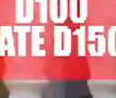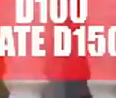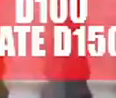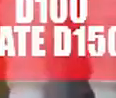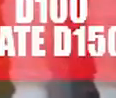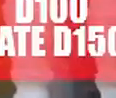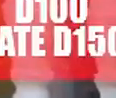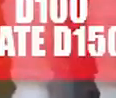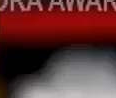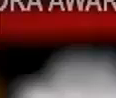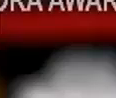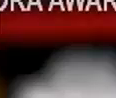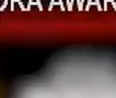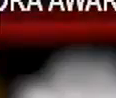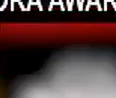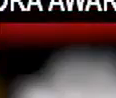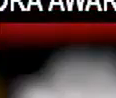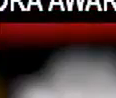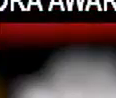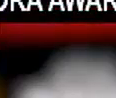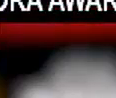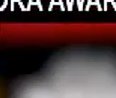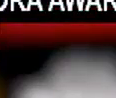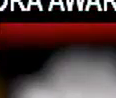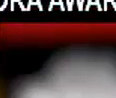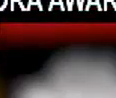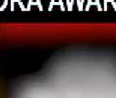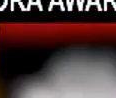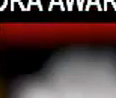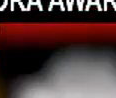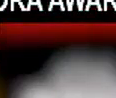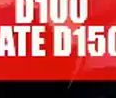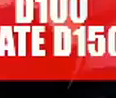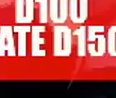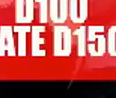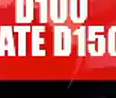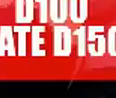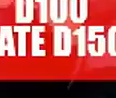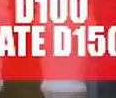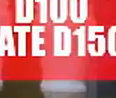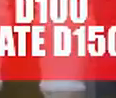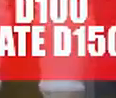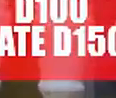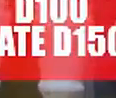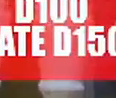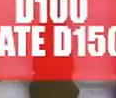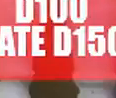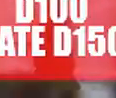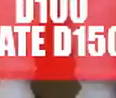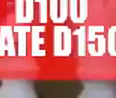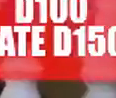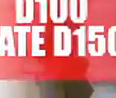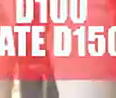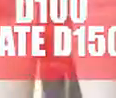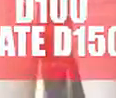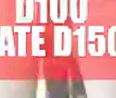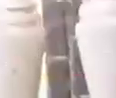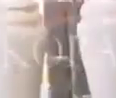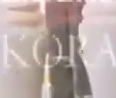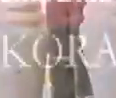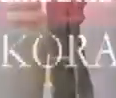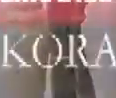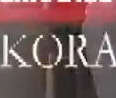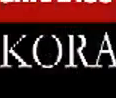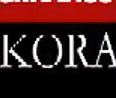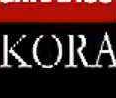la ka kenyaton ko Amadou Kora wo fanam be jele don ajaratu fatu sonko bakaw Kora mansa ni ajebe kumbola tumbun ko